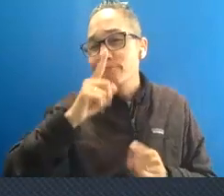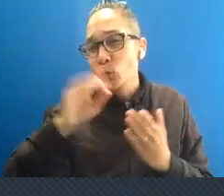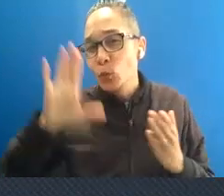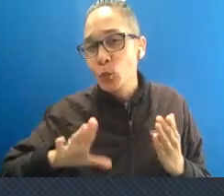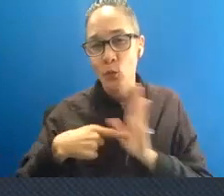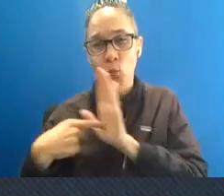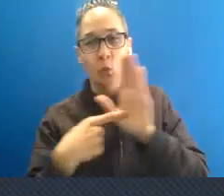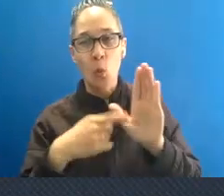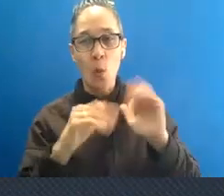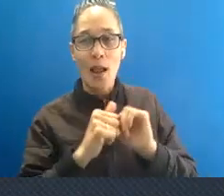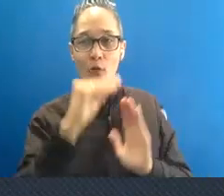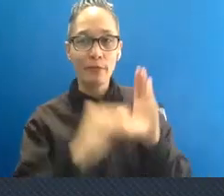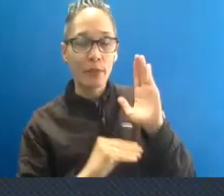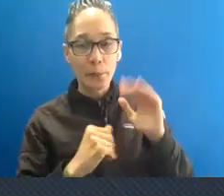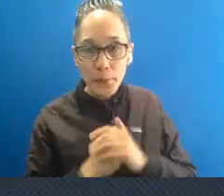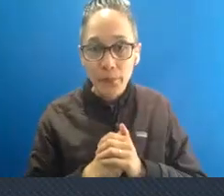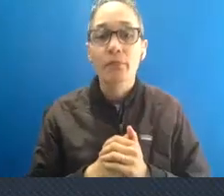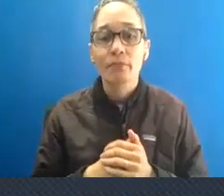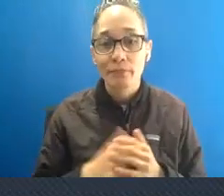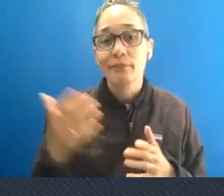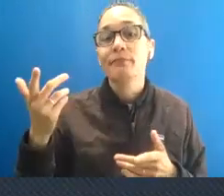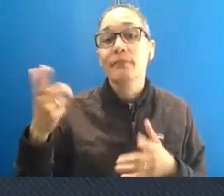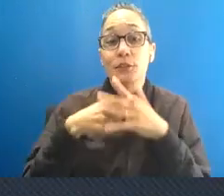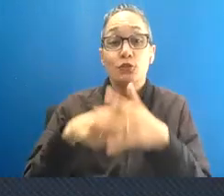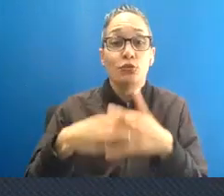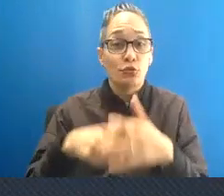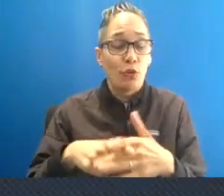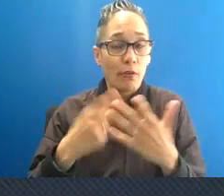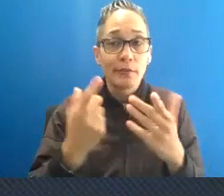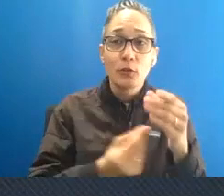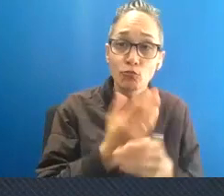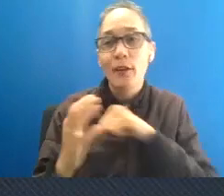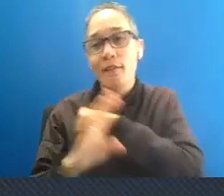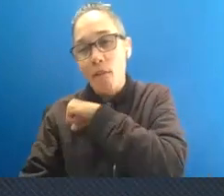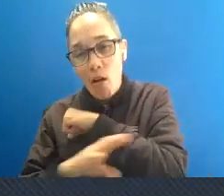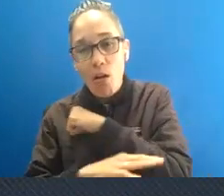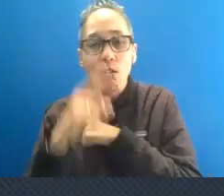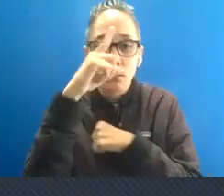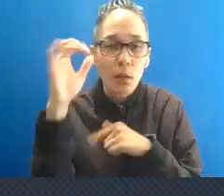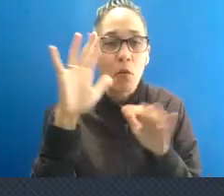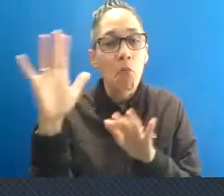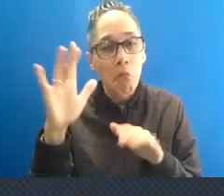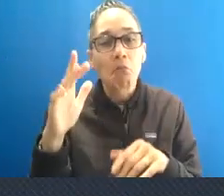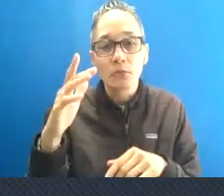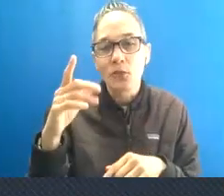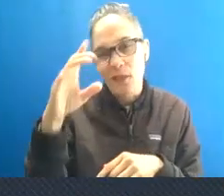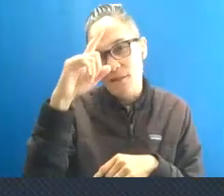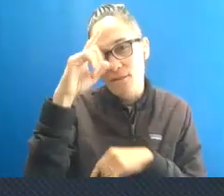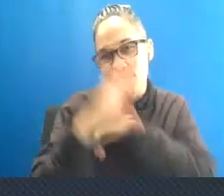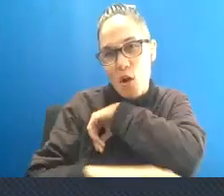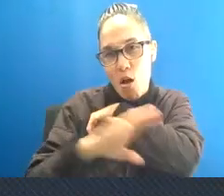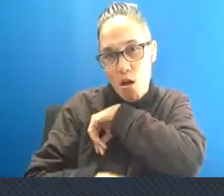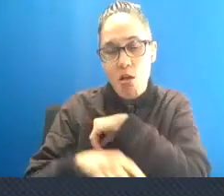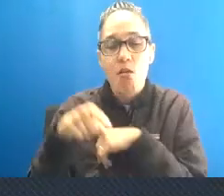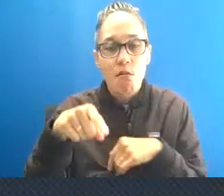just so you have an idea of what it may look like. So starting off with the start term, you just want to select the following fall